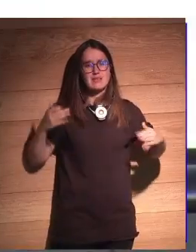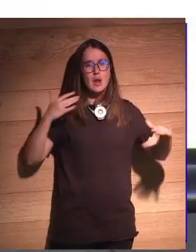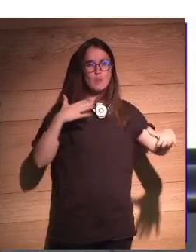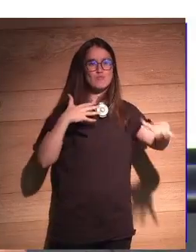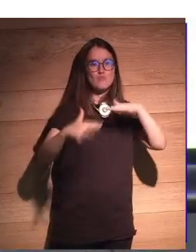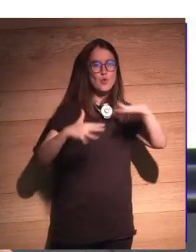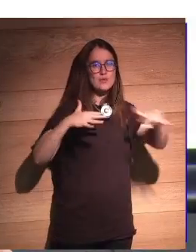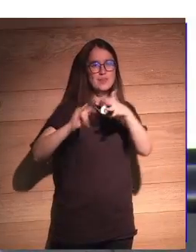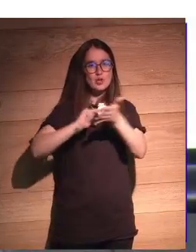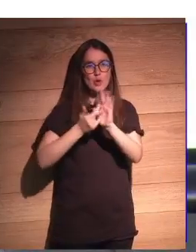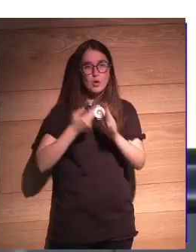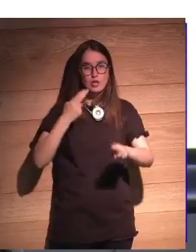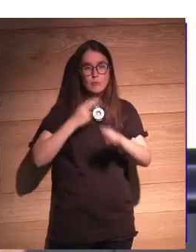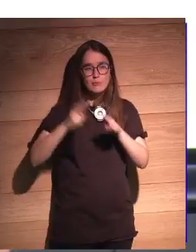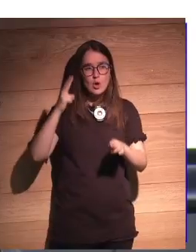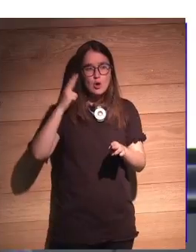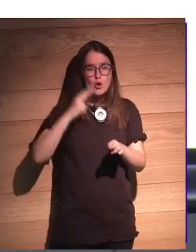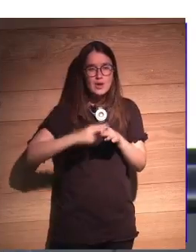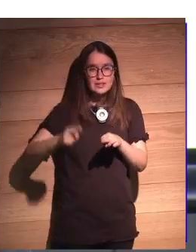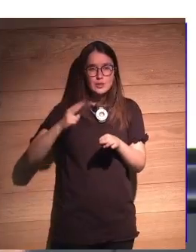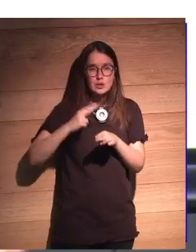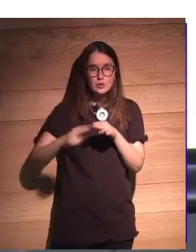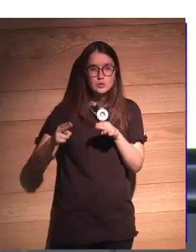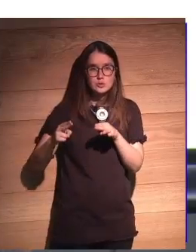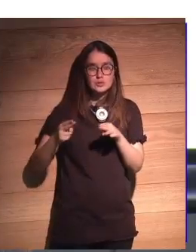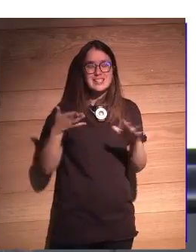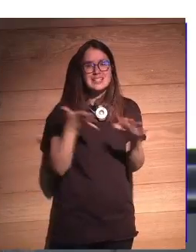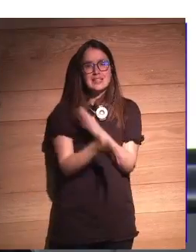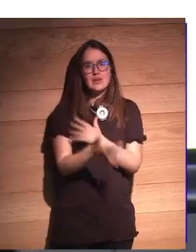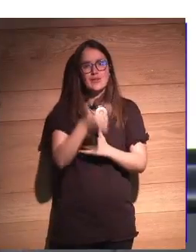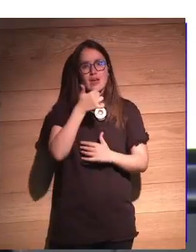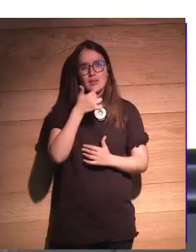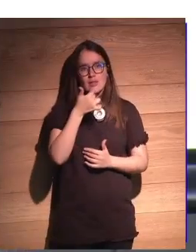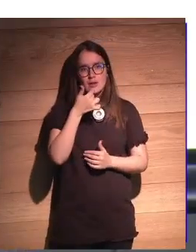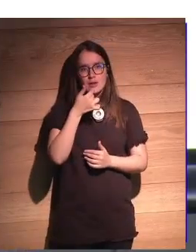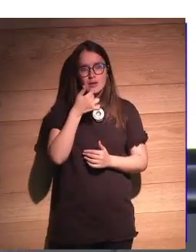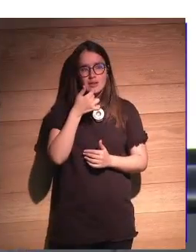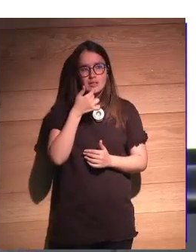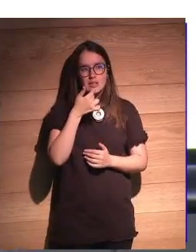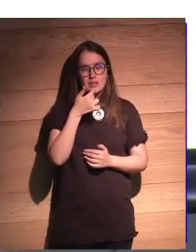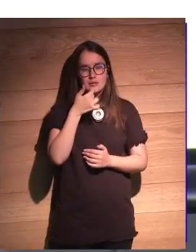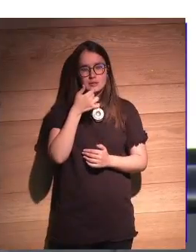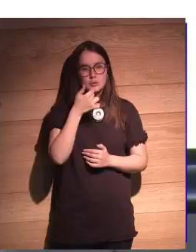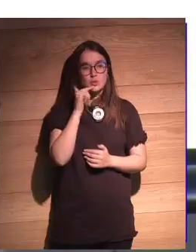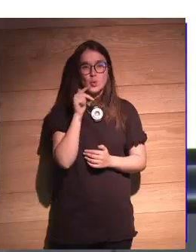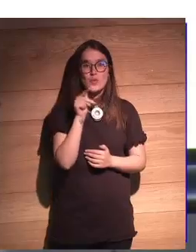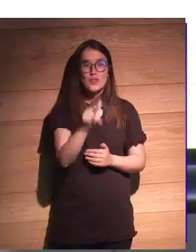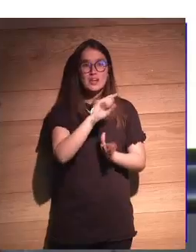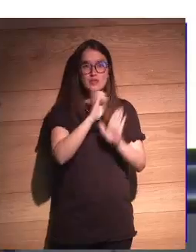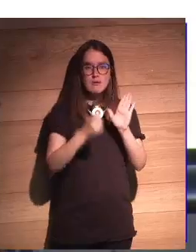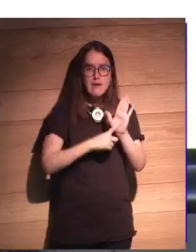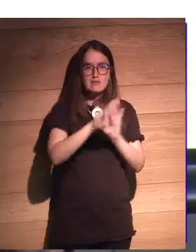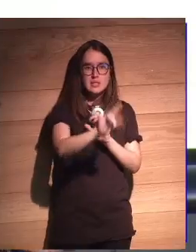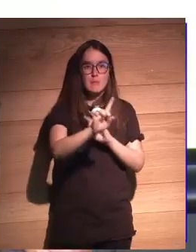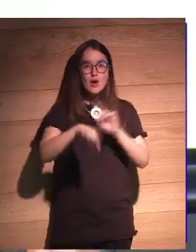sort of species of politics, if you will, not a formal, not only a formal legalistic right.